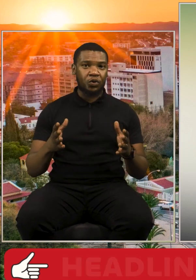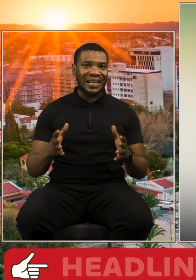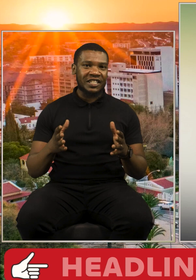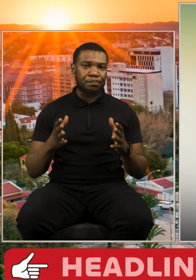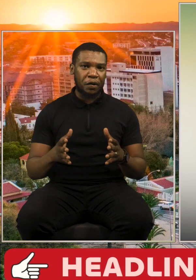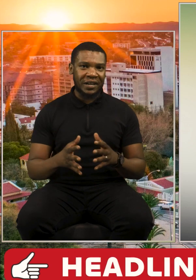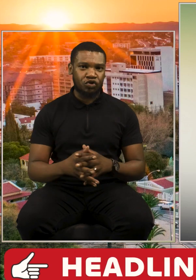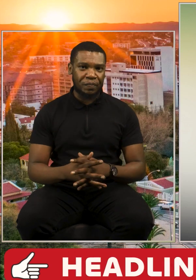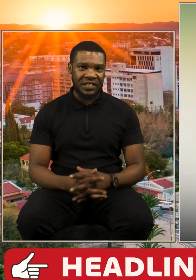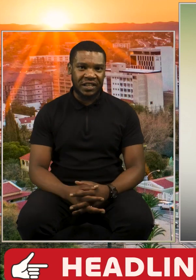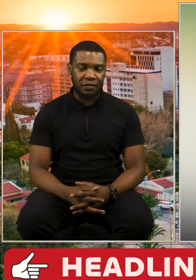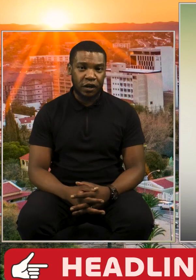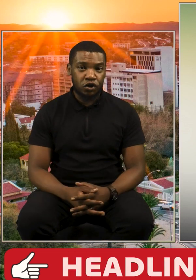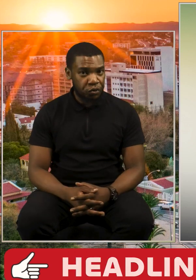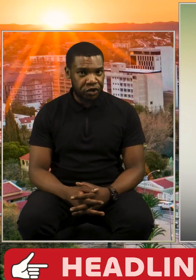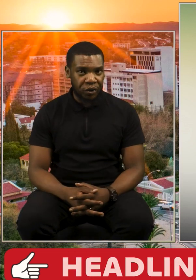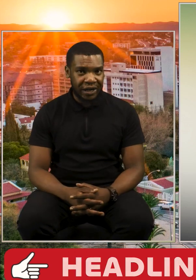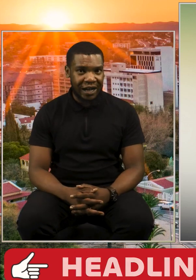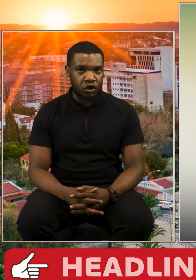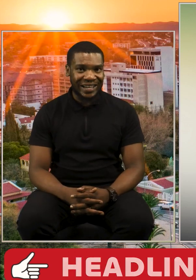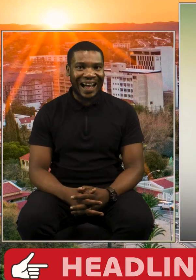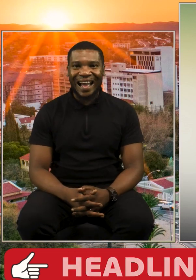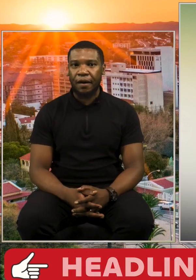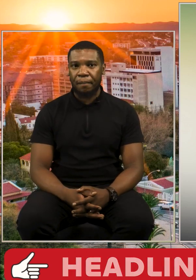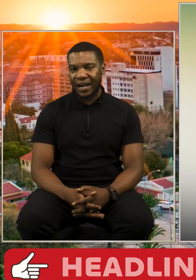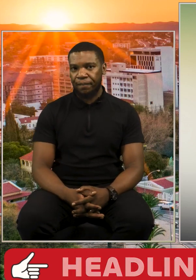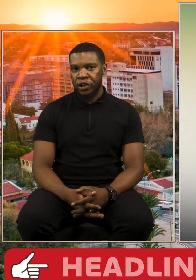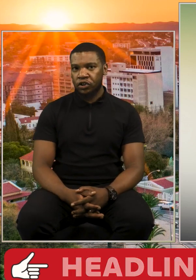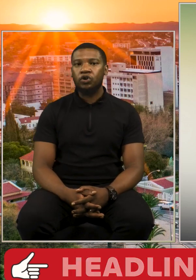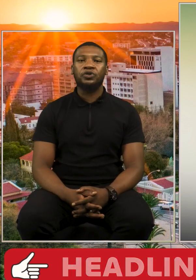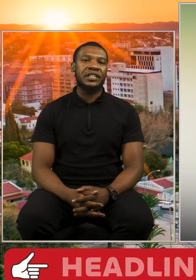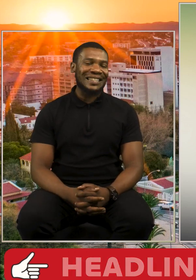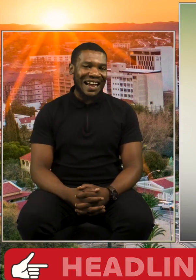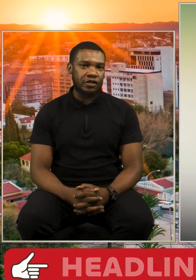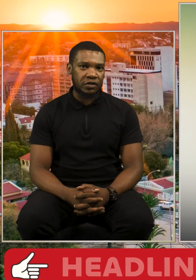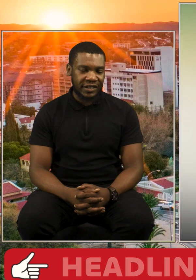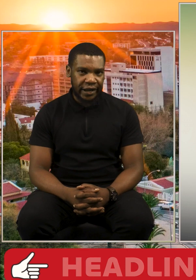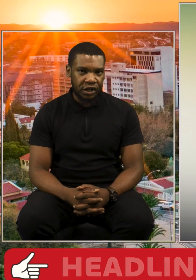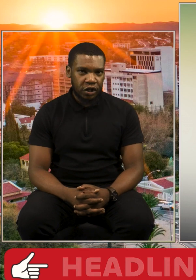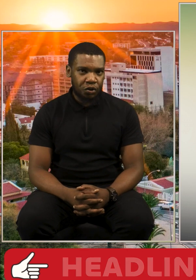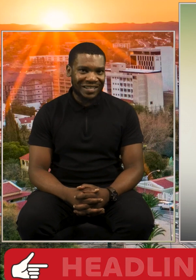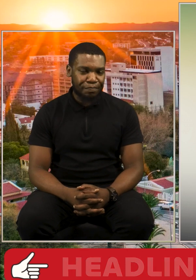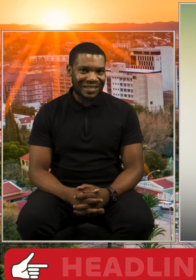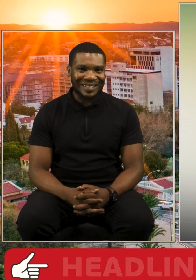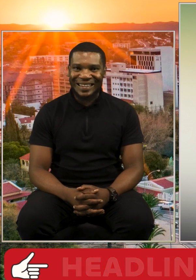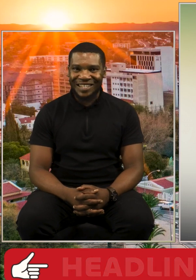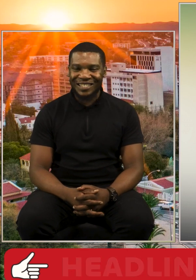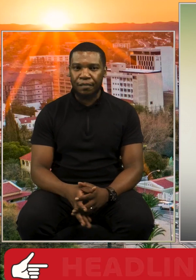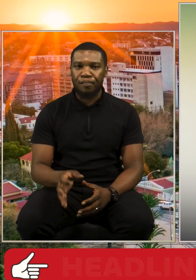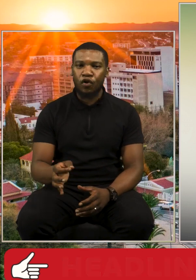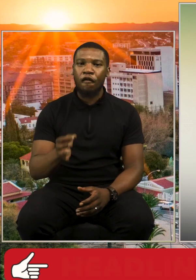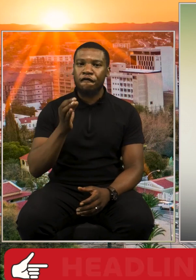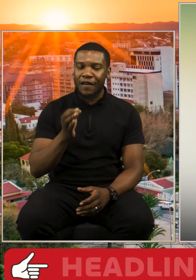Meanwhile, Uganda's permanent representative to the UN, Adonia Ayebare, took to the international stage to express the